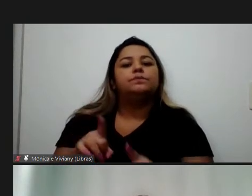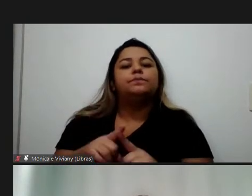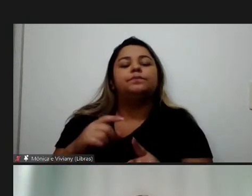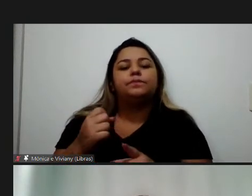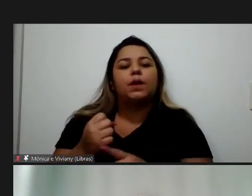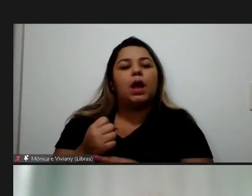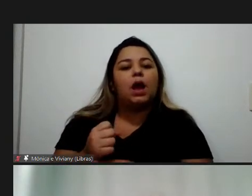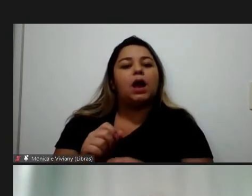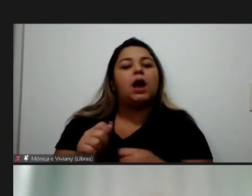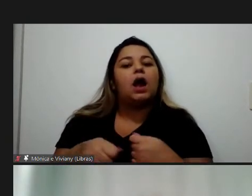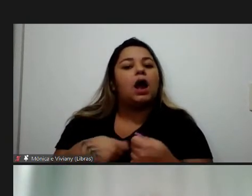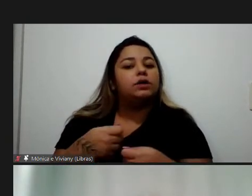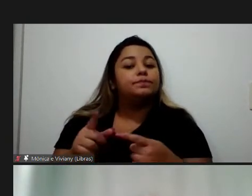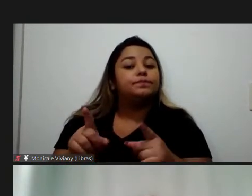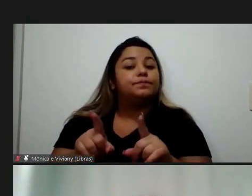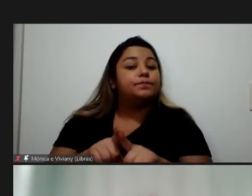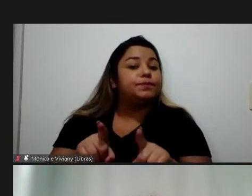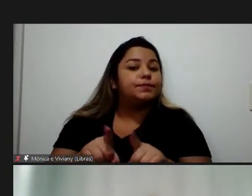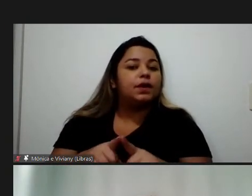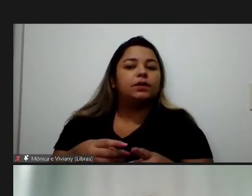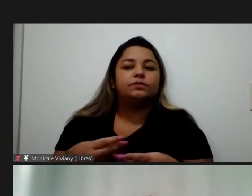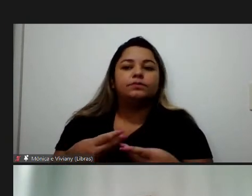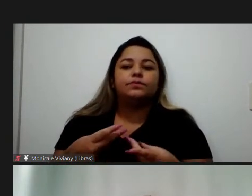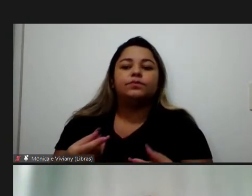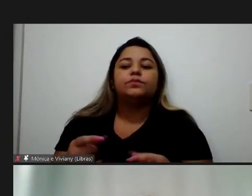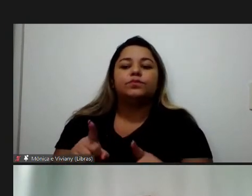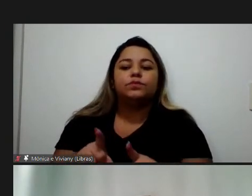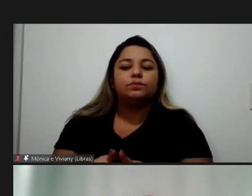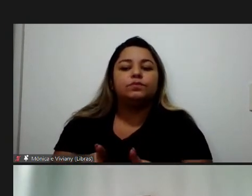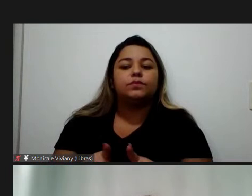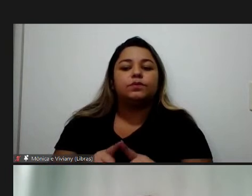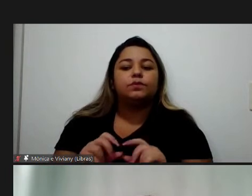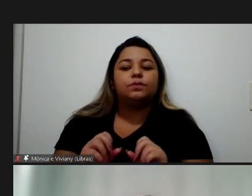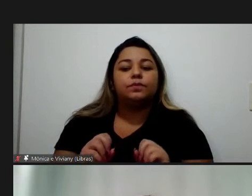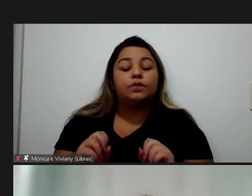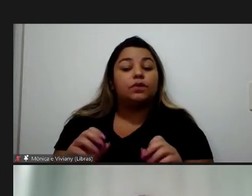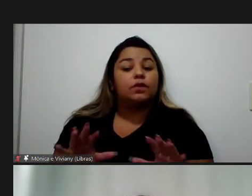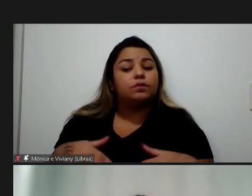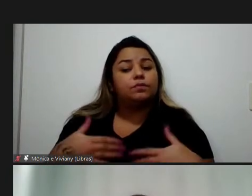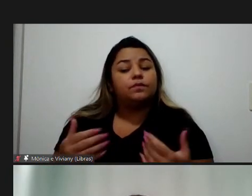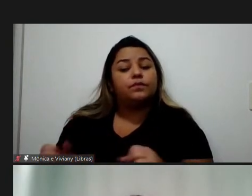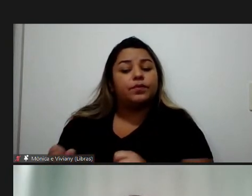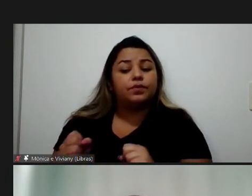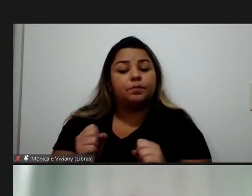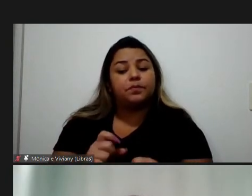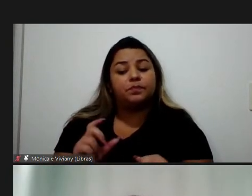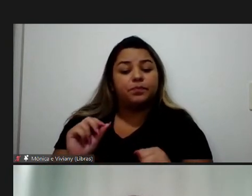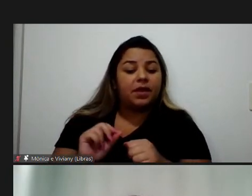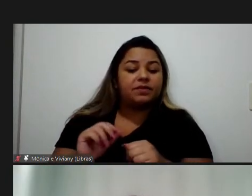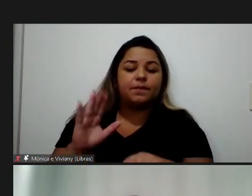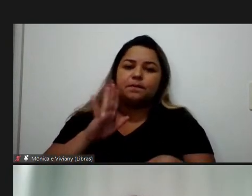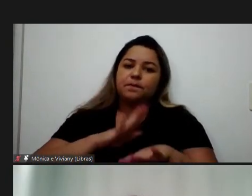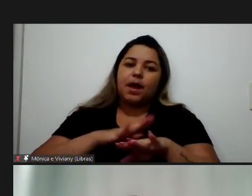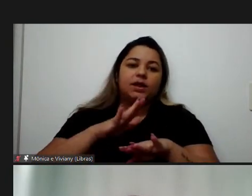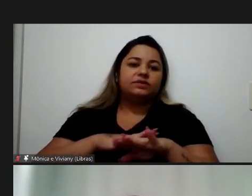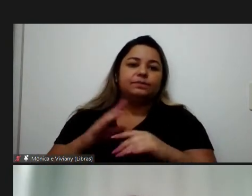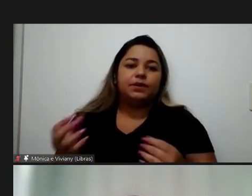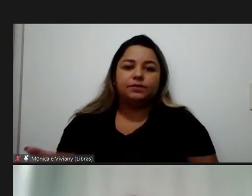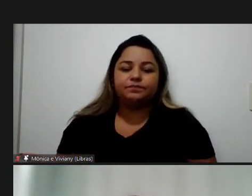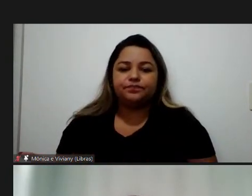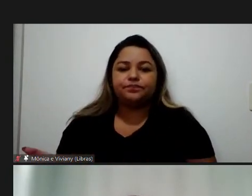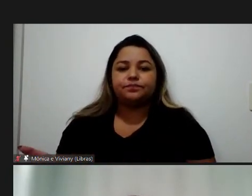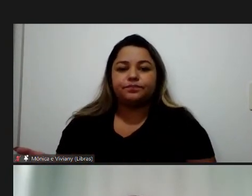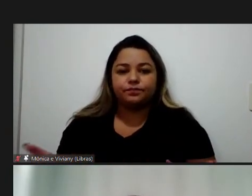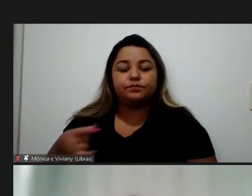can be 7-10 times according to intervention. So we can do better advocacy for those investments. And the